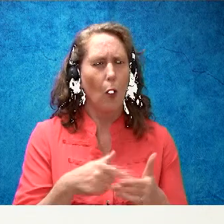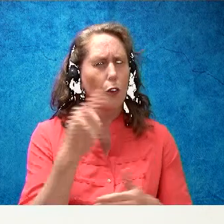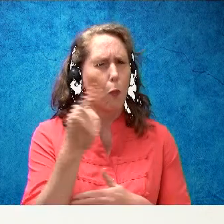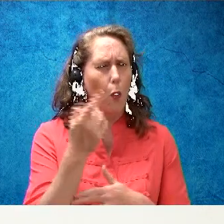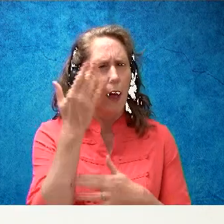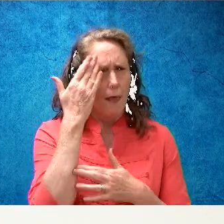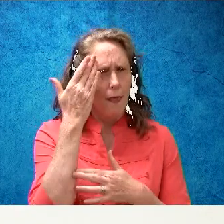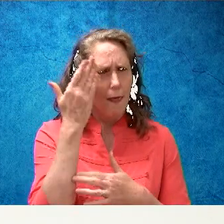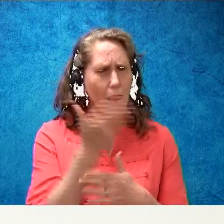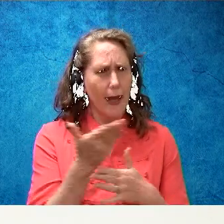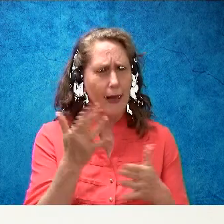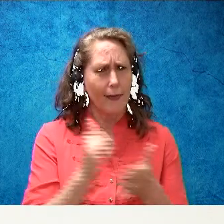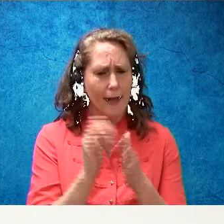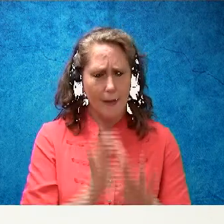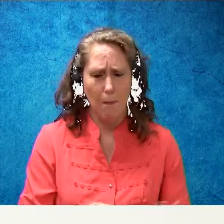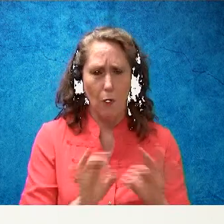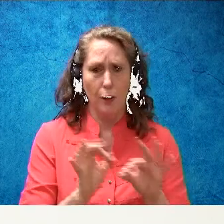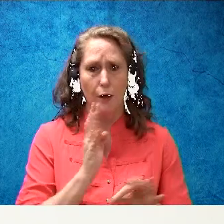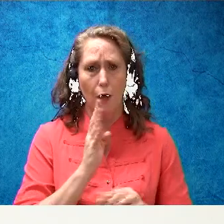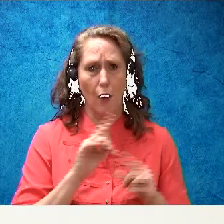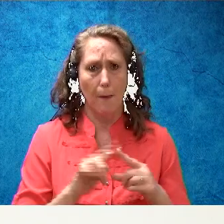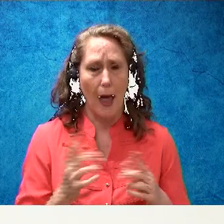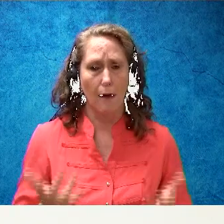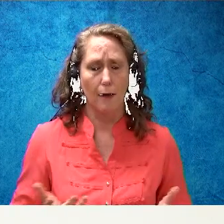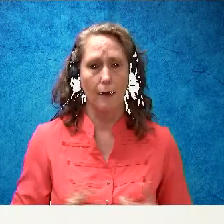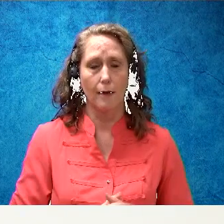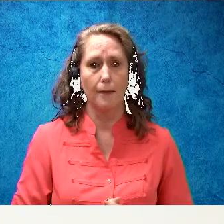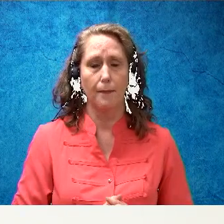think is important to talk about?